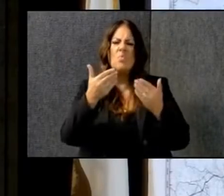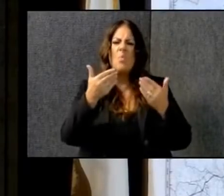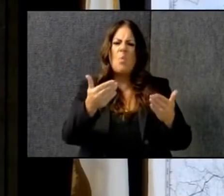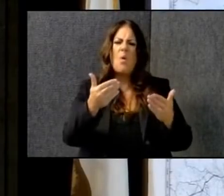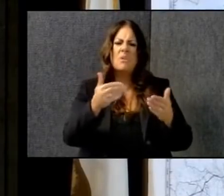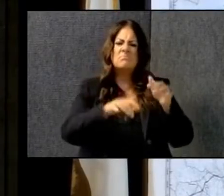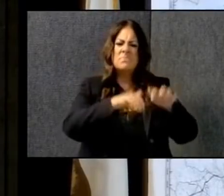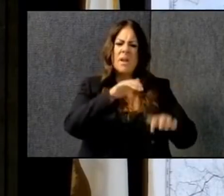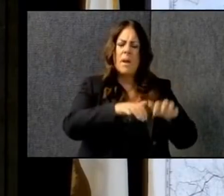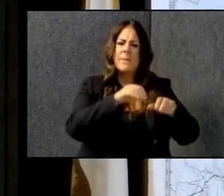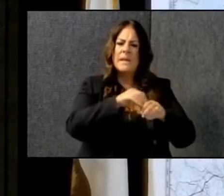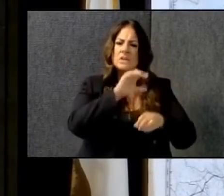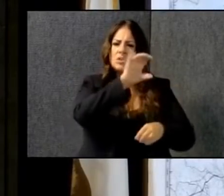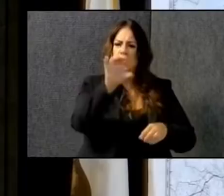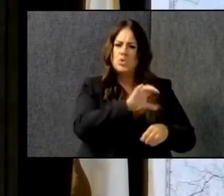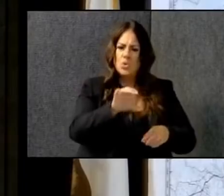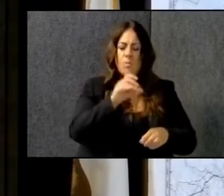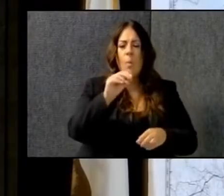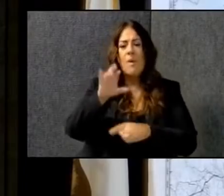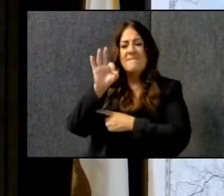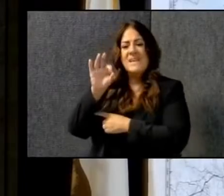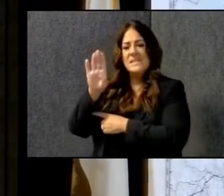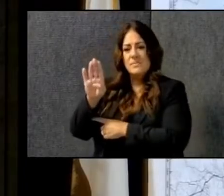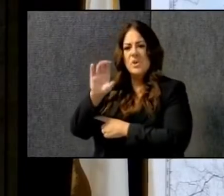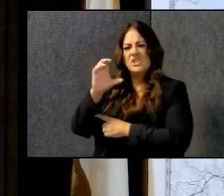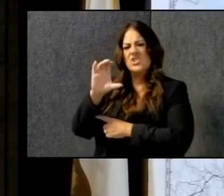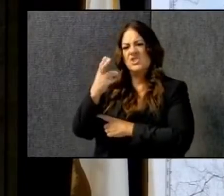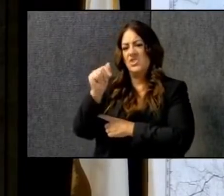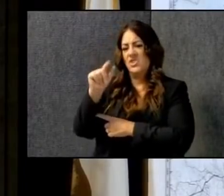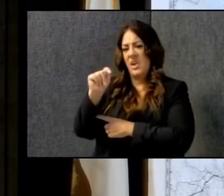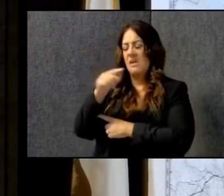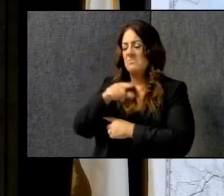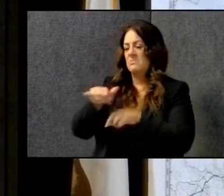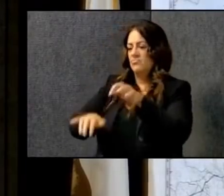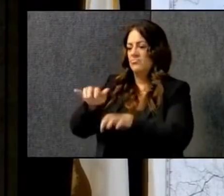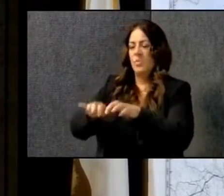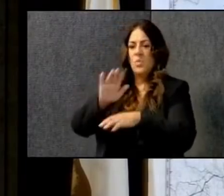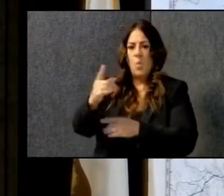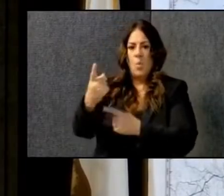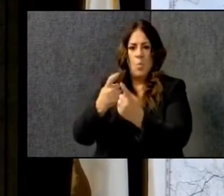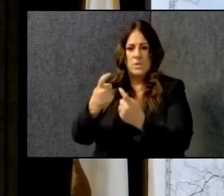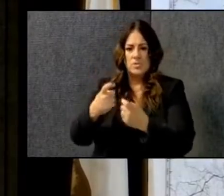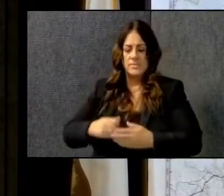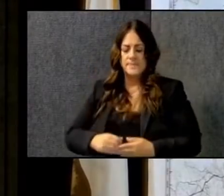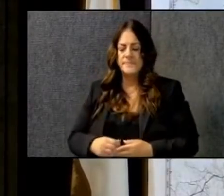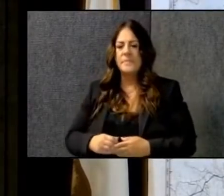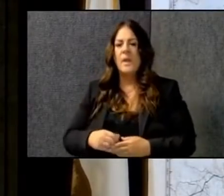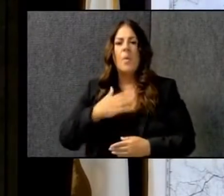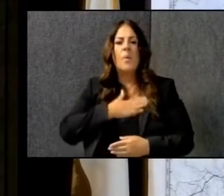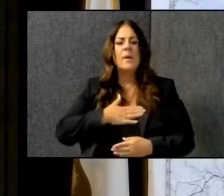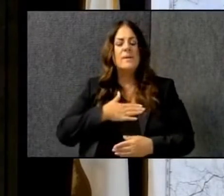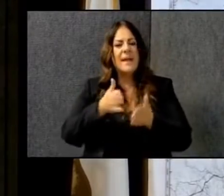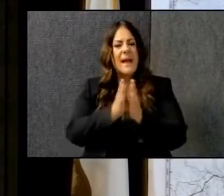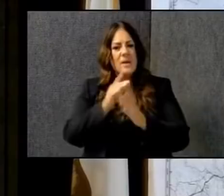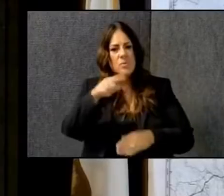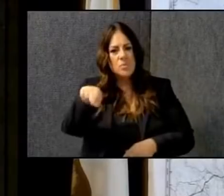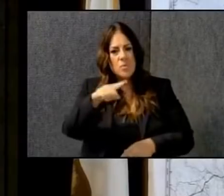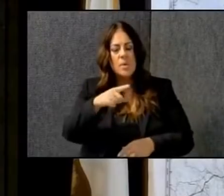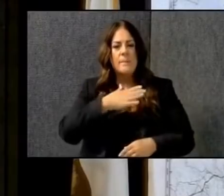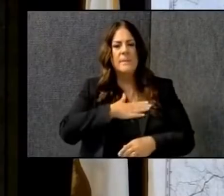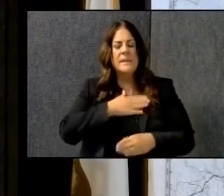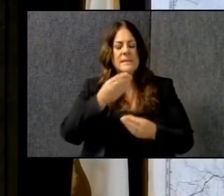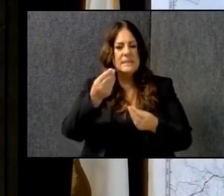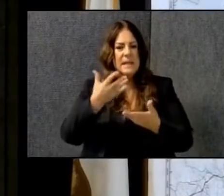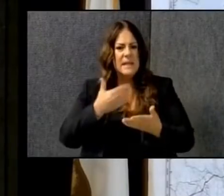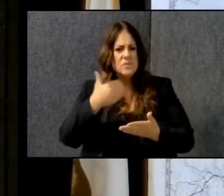function as well as the Facebook chat function, however you may be watching. But please, we do ask that you